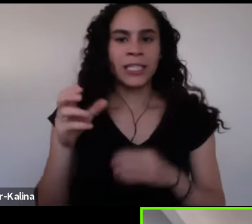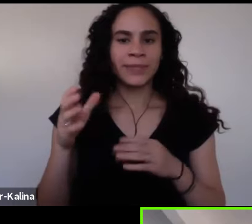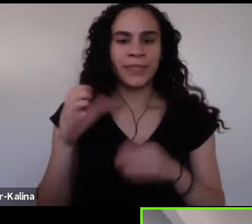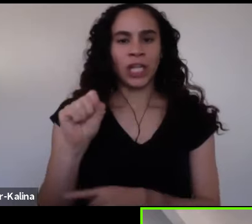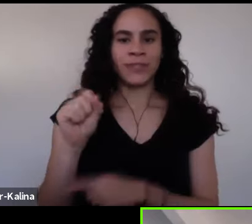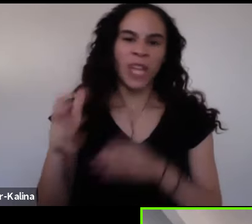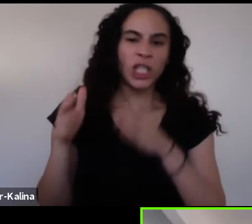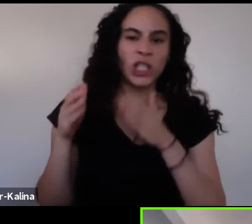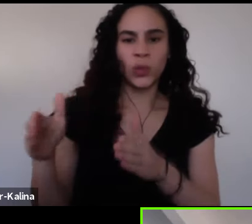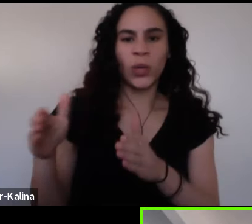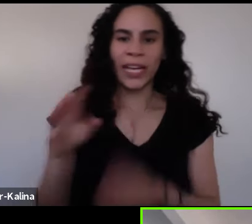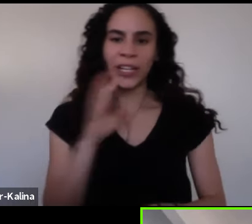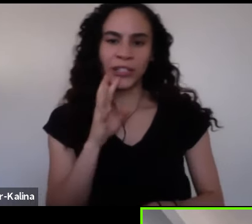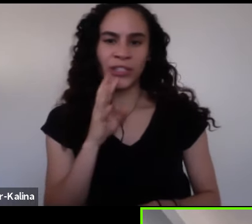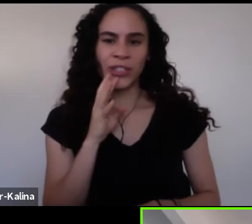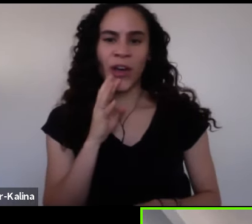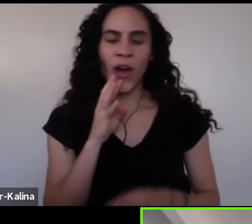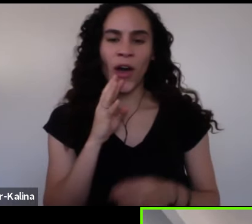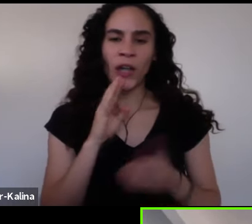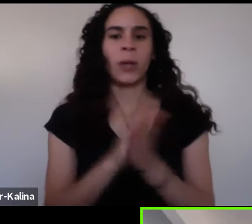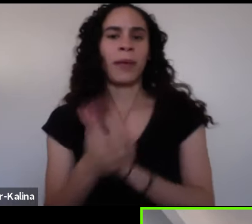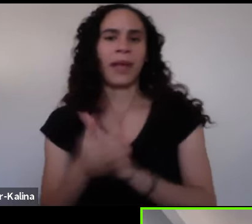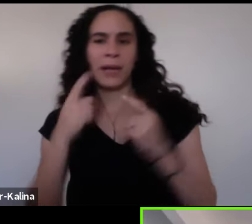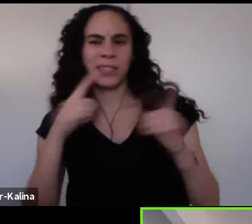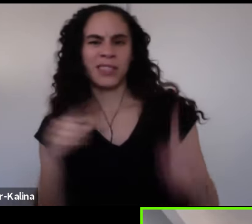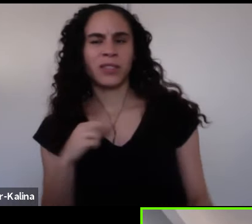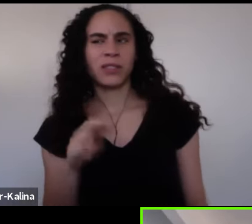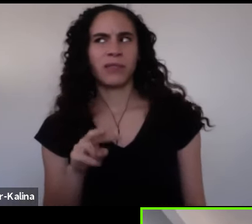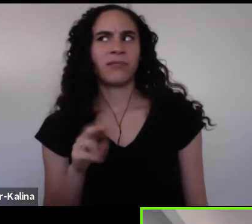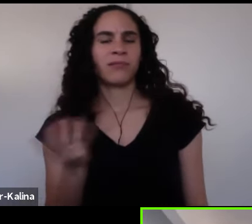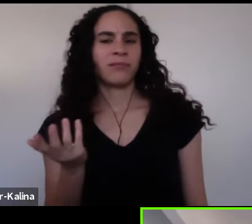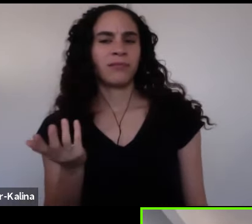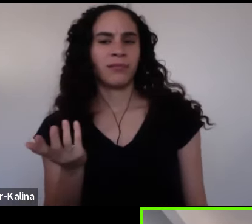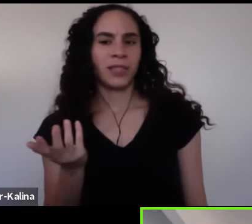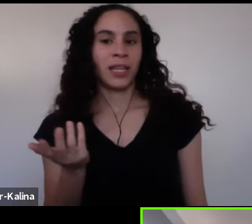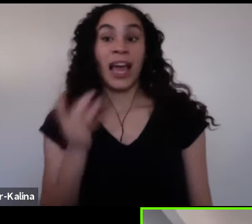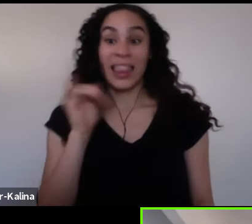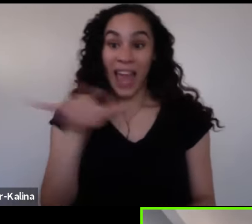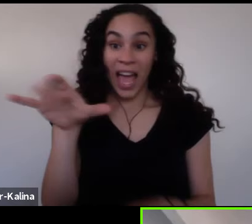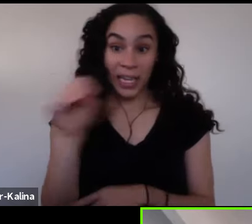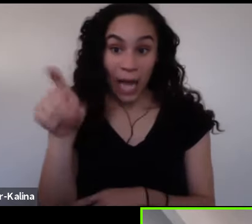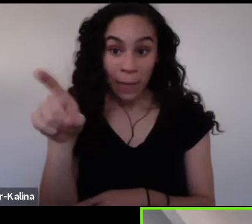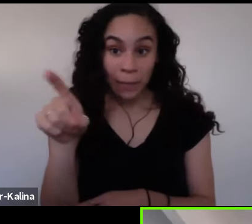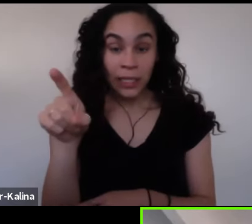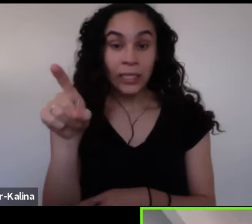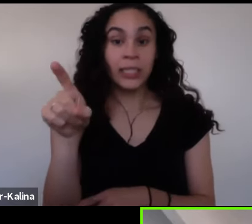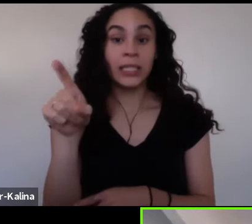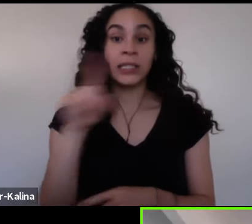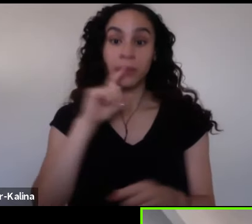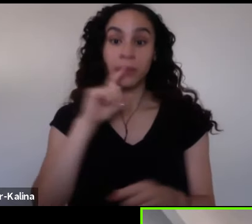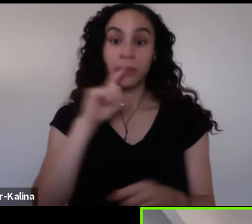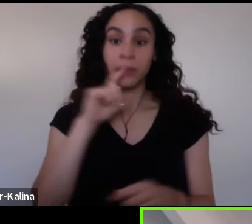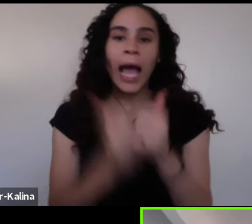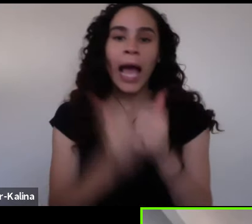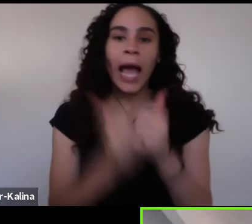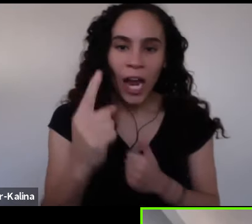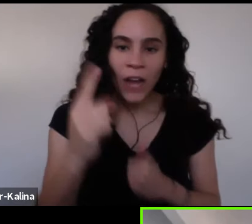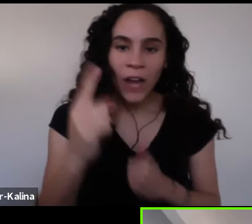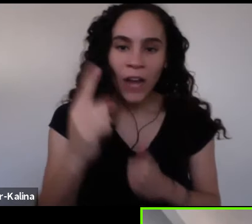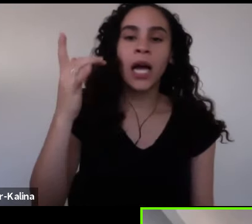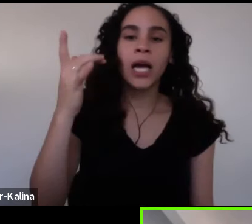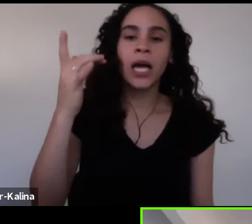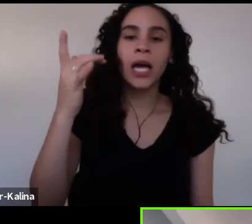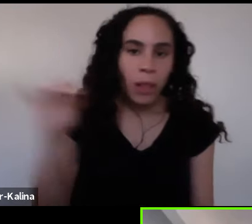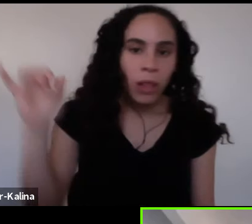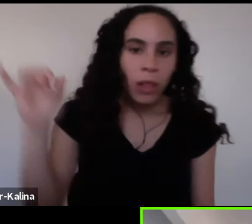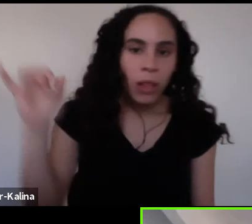was, in a company that was, literally everyone was blonde hair, blue eyed. Right. And I was